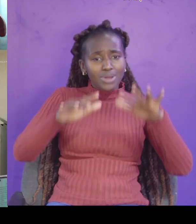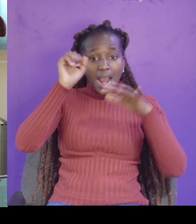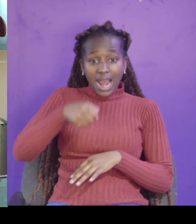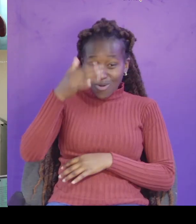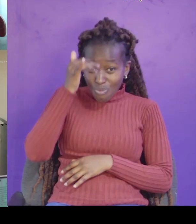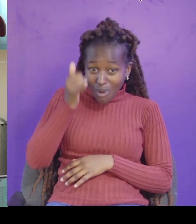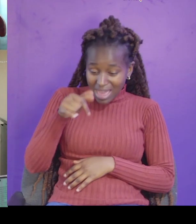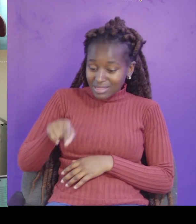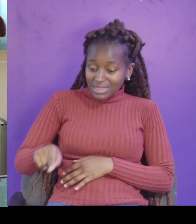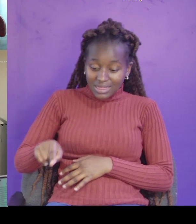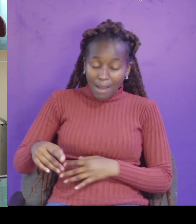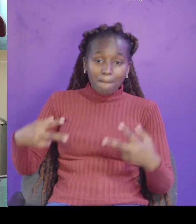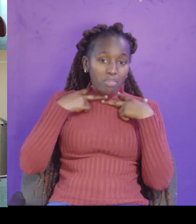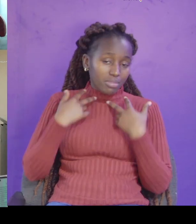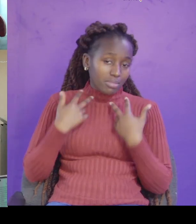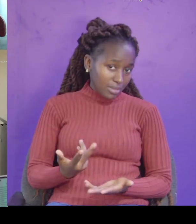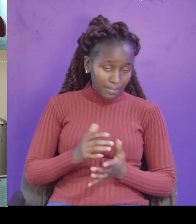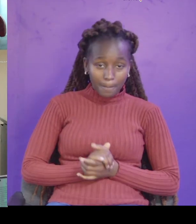cleaning this,